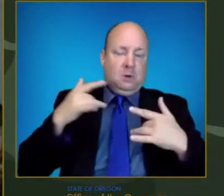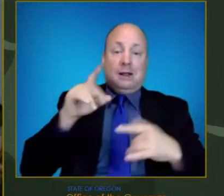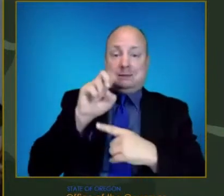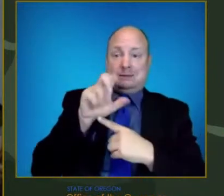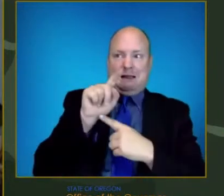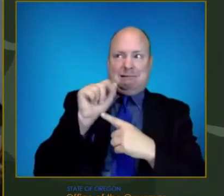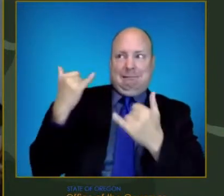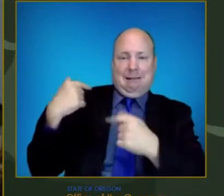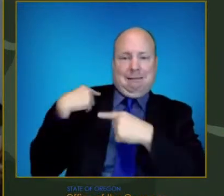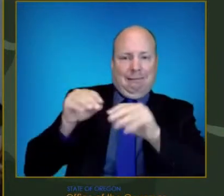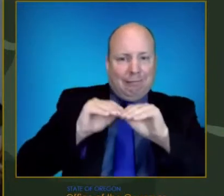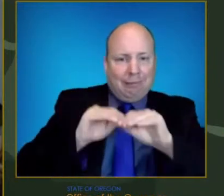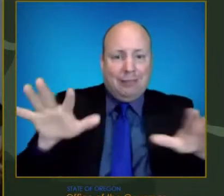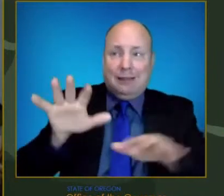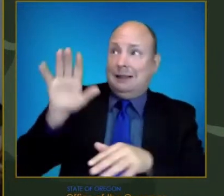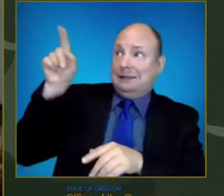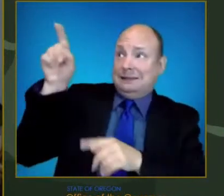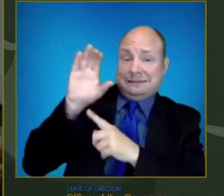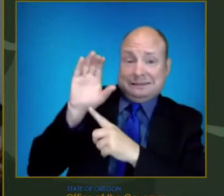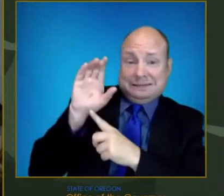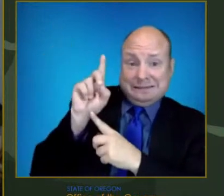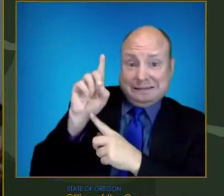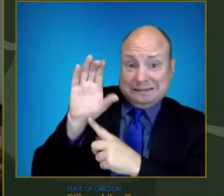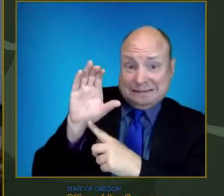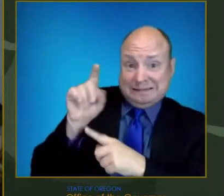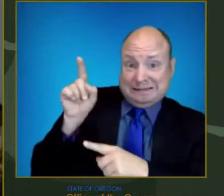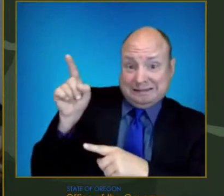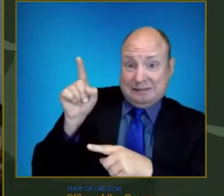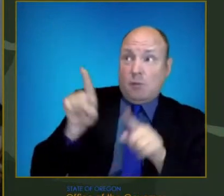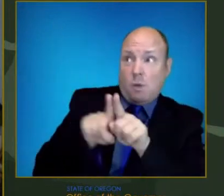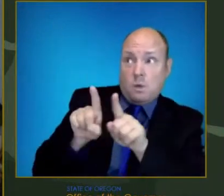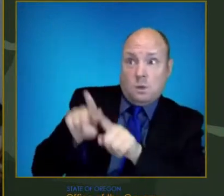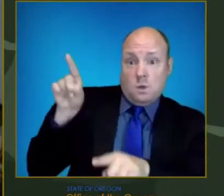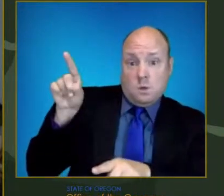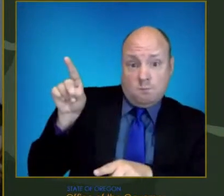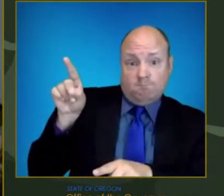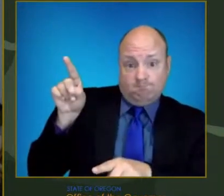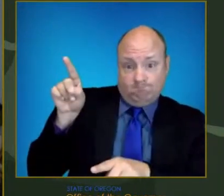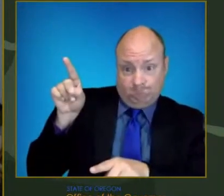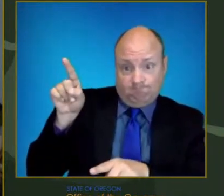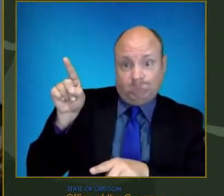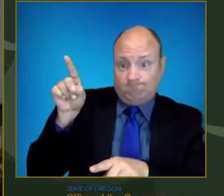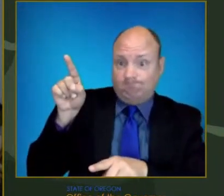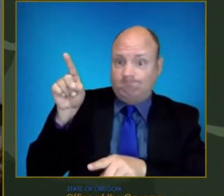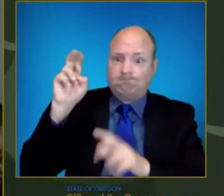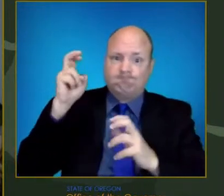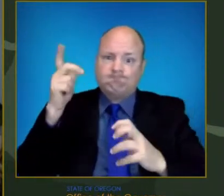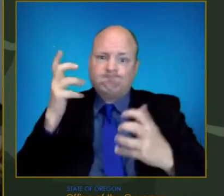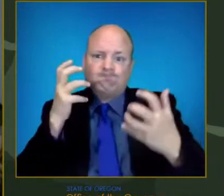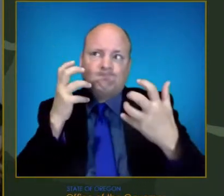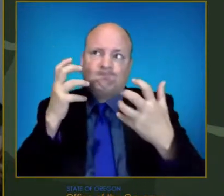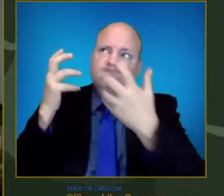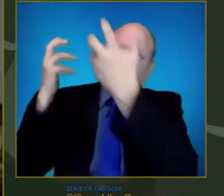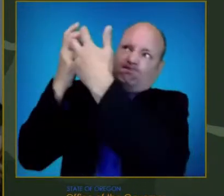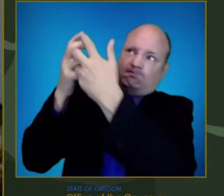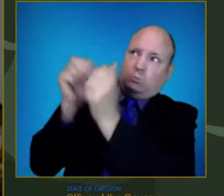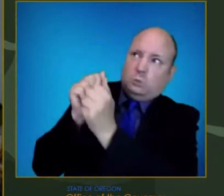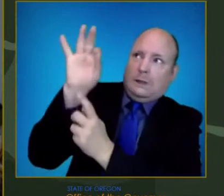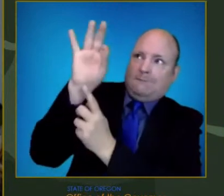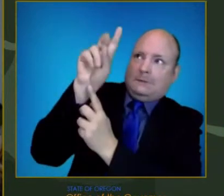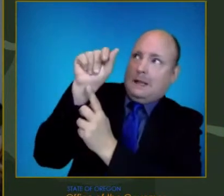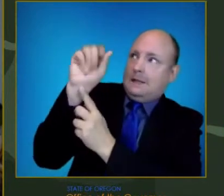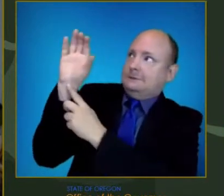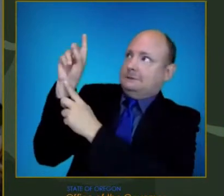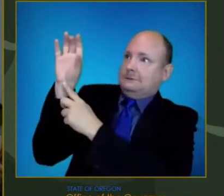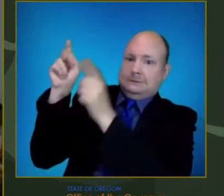Committee on Immunization Practices, or ACIP, followed the FDA's decision with its own endorsement of the Pfizer booster on